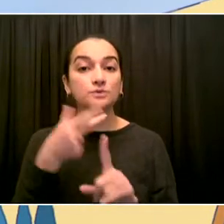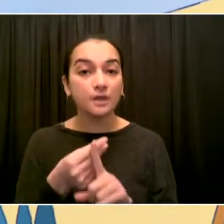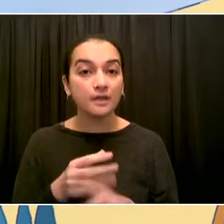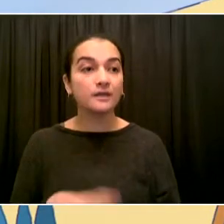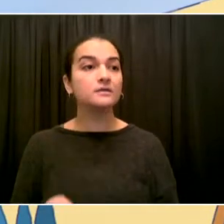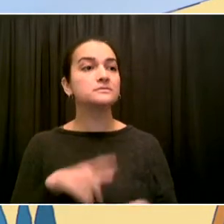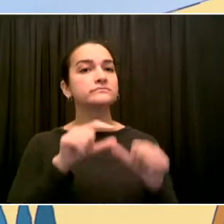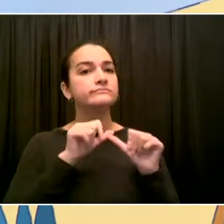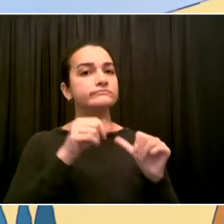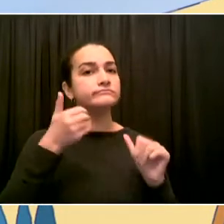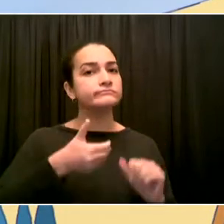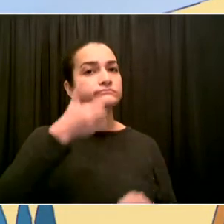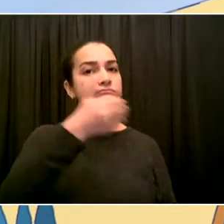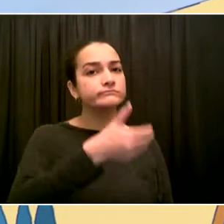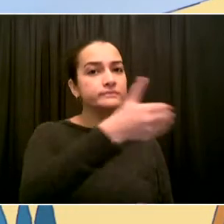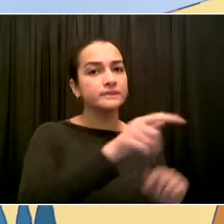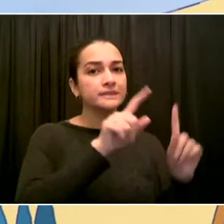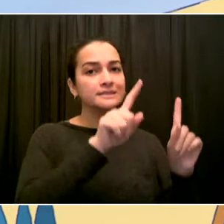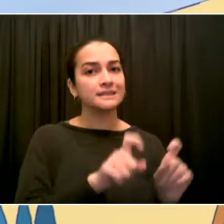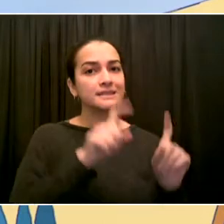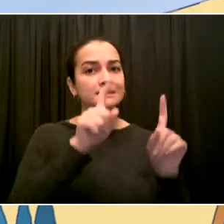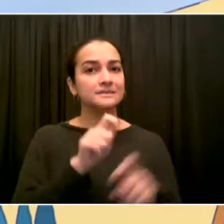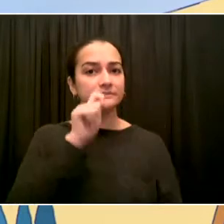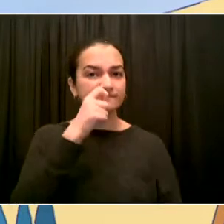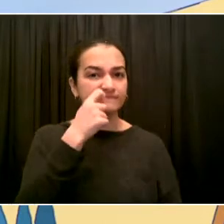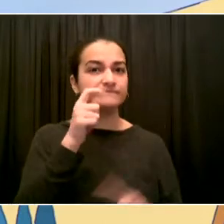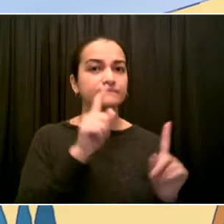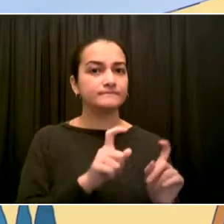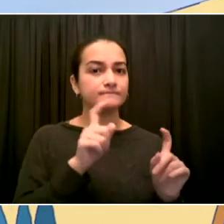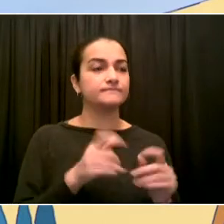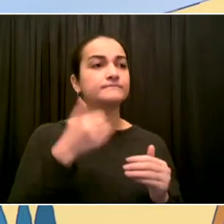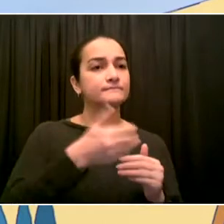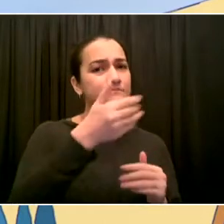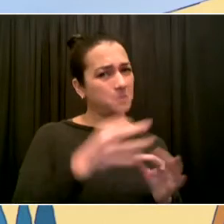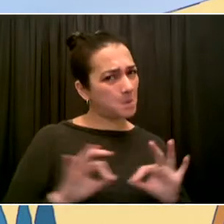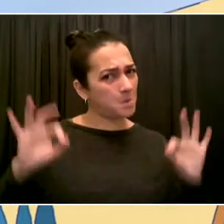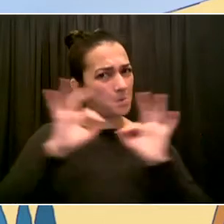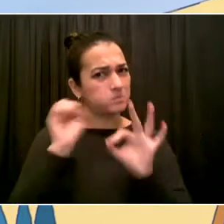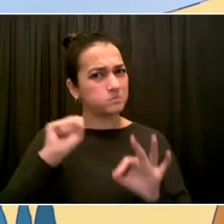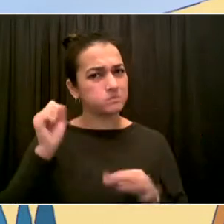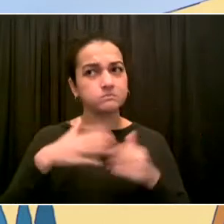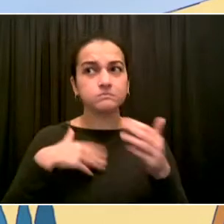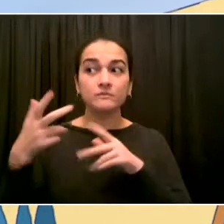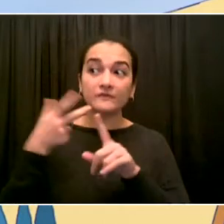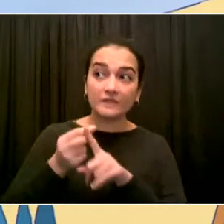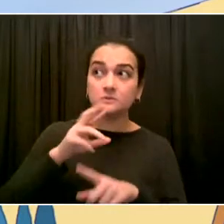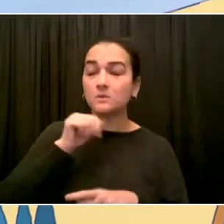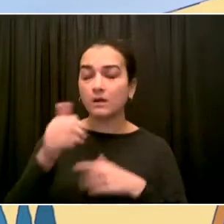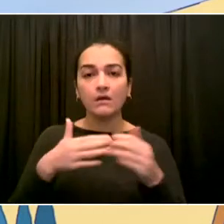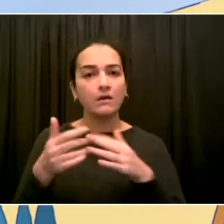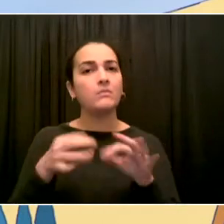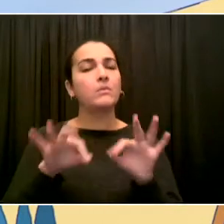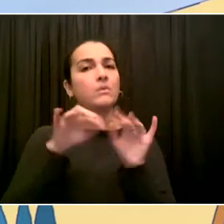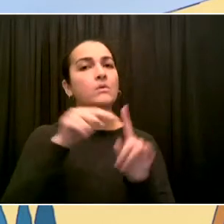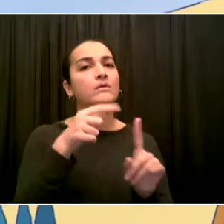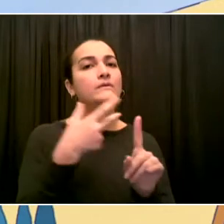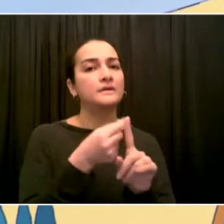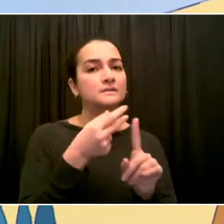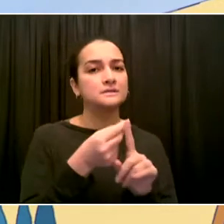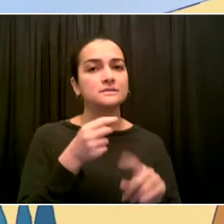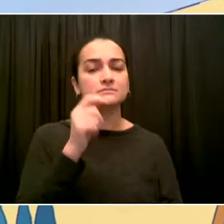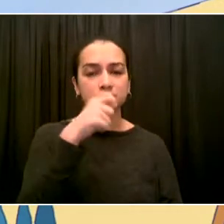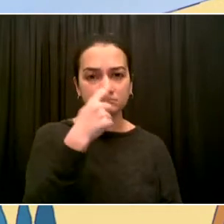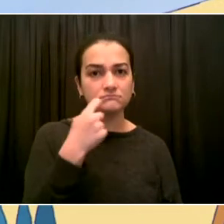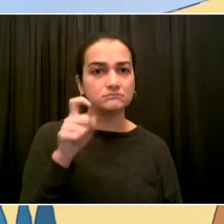us. So we've had from the beginning the strongest testing infrastructure in the country. Test and Trace Corps, amazing job they've